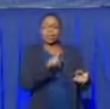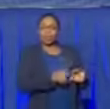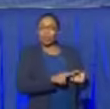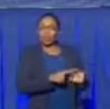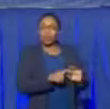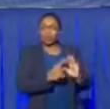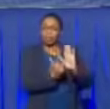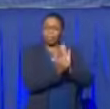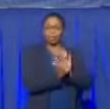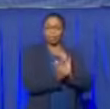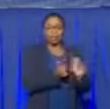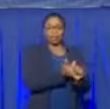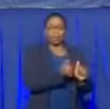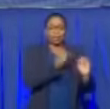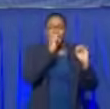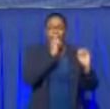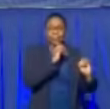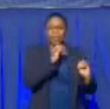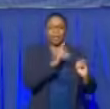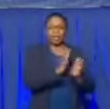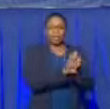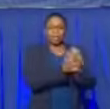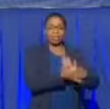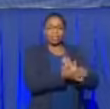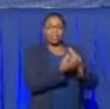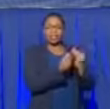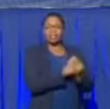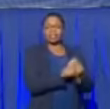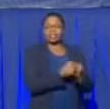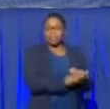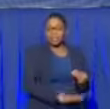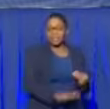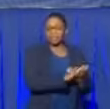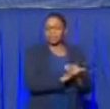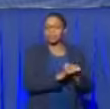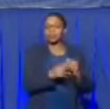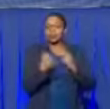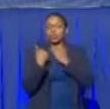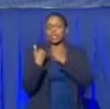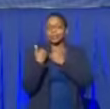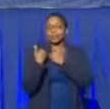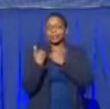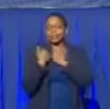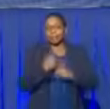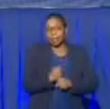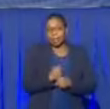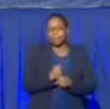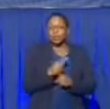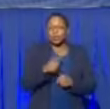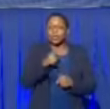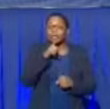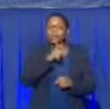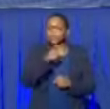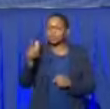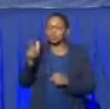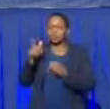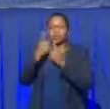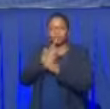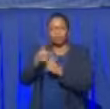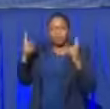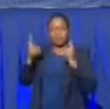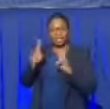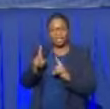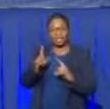the handling of materials at that storage site. We wish to clarify that the videos depict